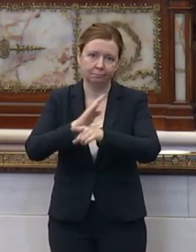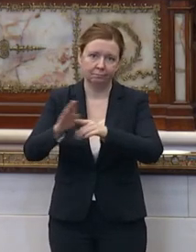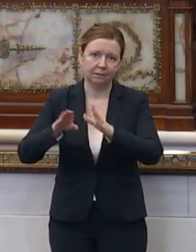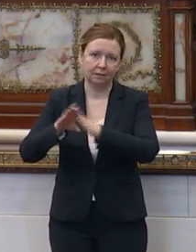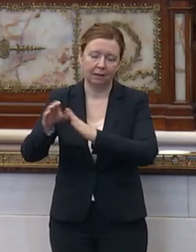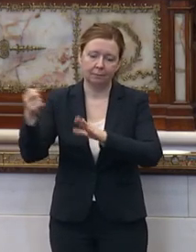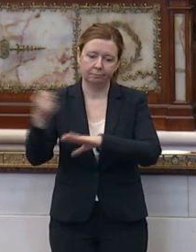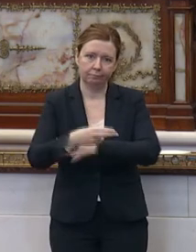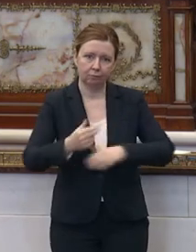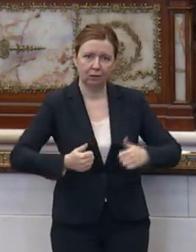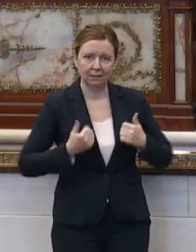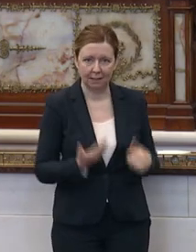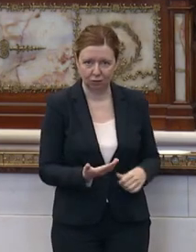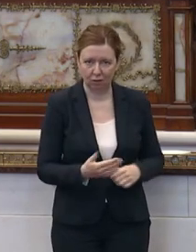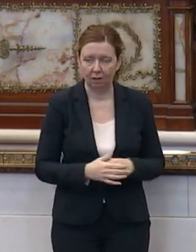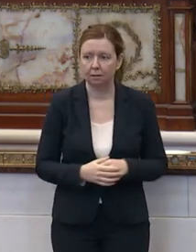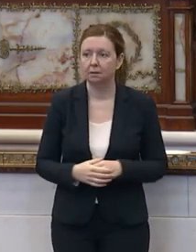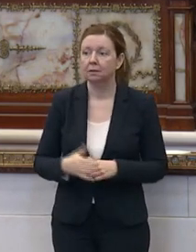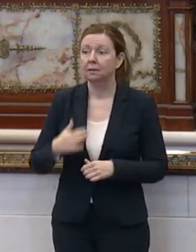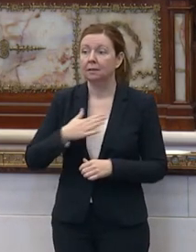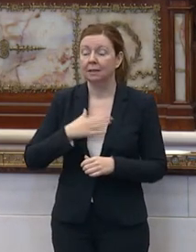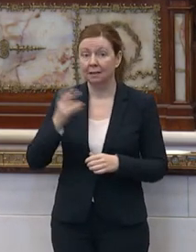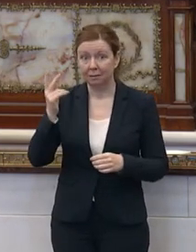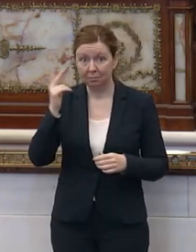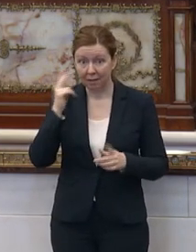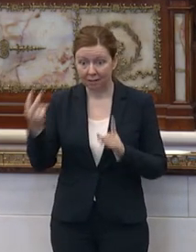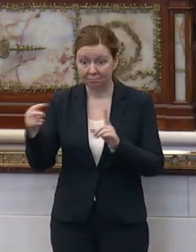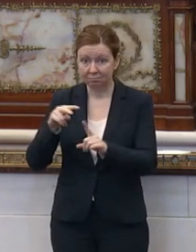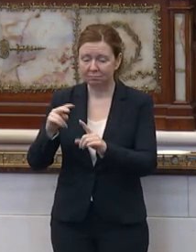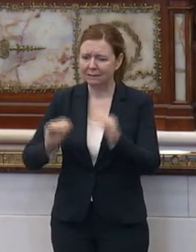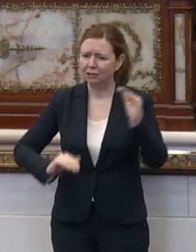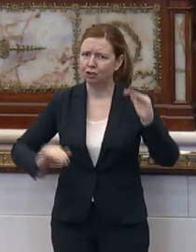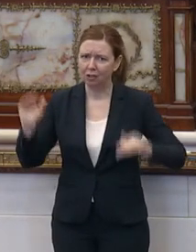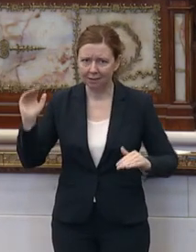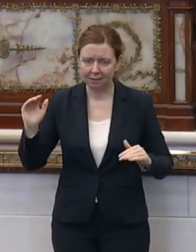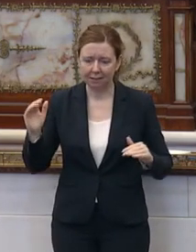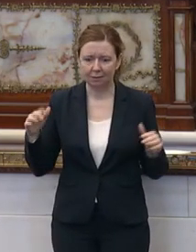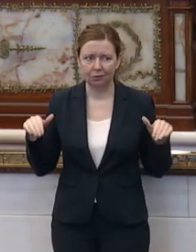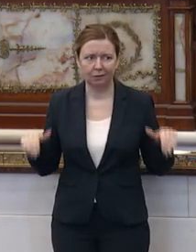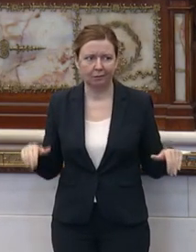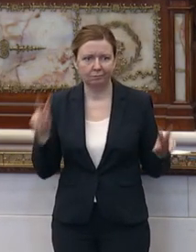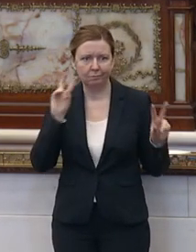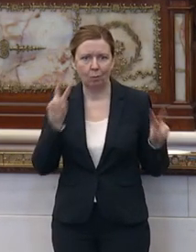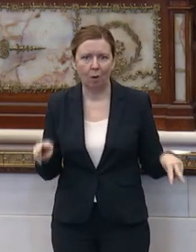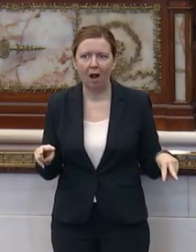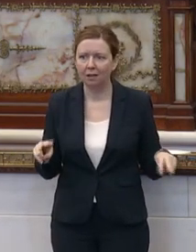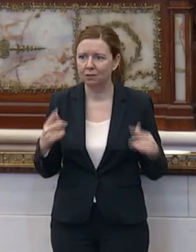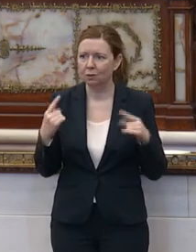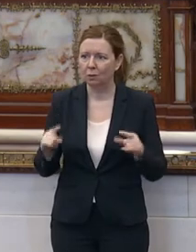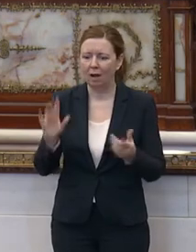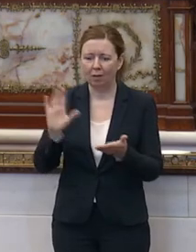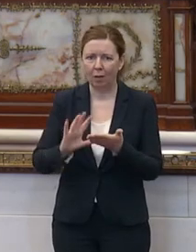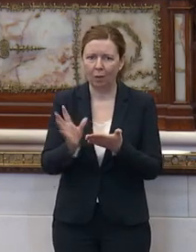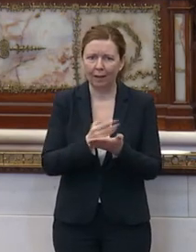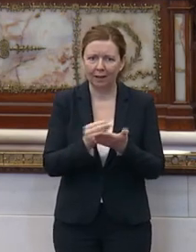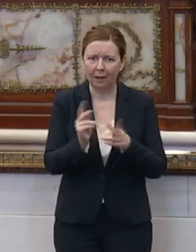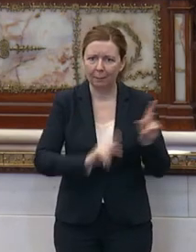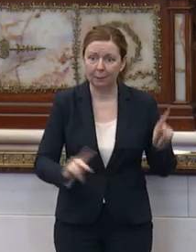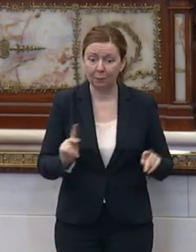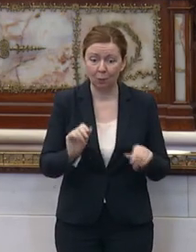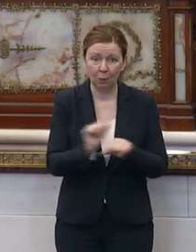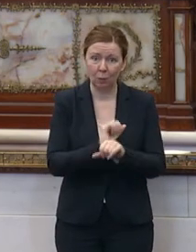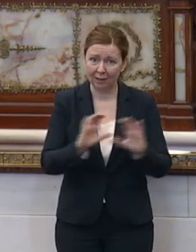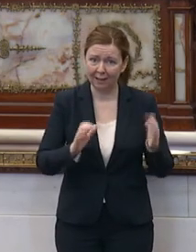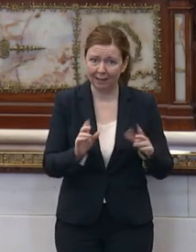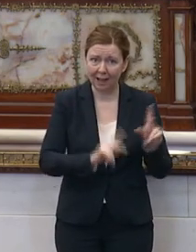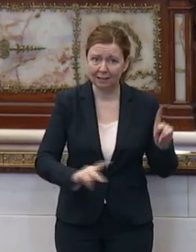development over residential. In my eyes, it's an injustice to simply stand by and watch while low-income people,